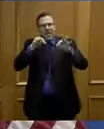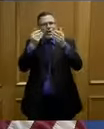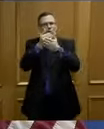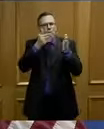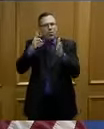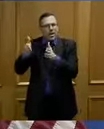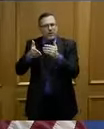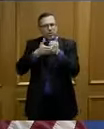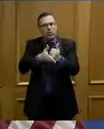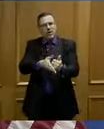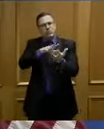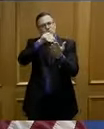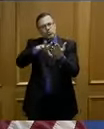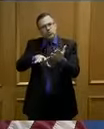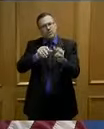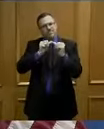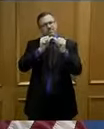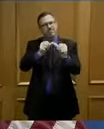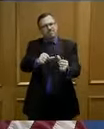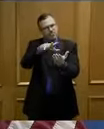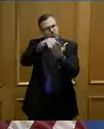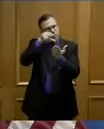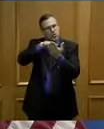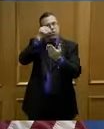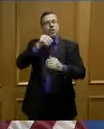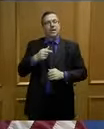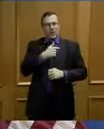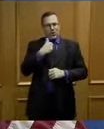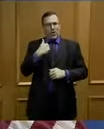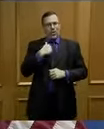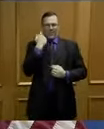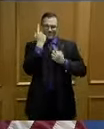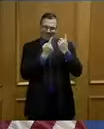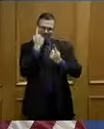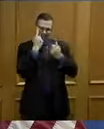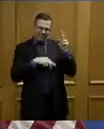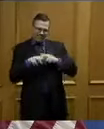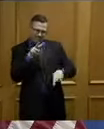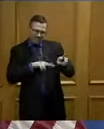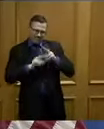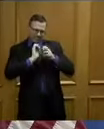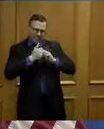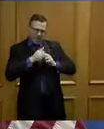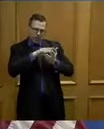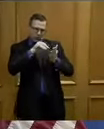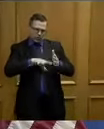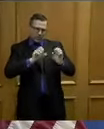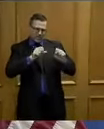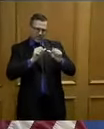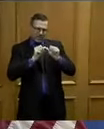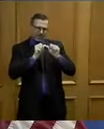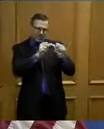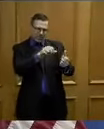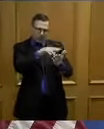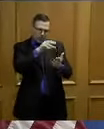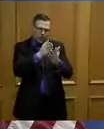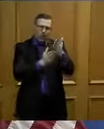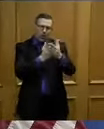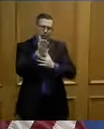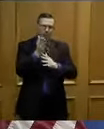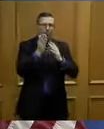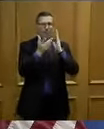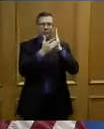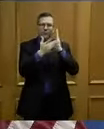learn, and so we are working to look at alternative ways for kids to learn through online educational opportunities. We